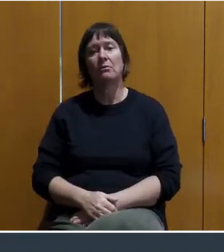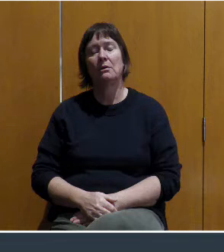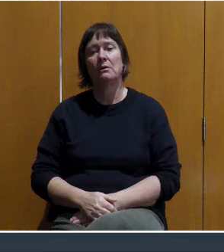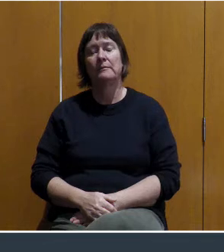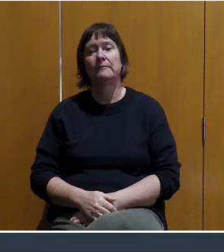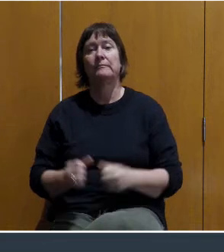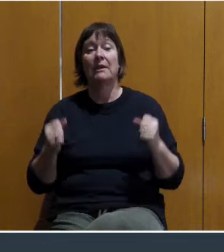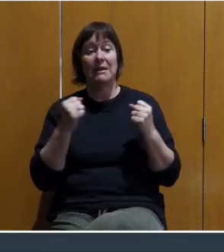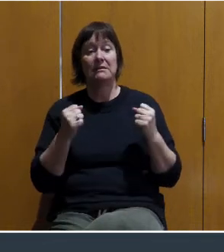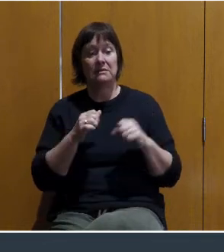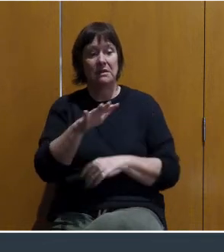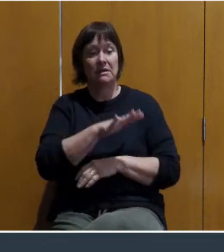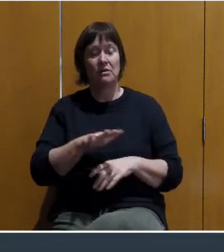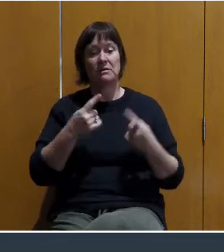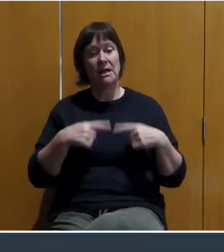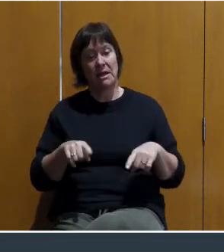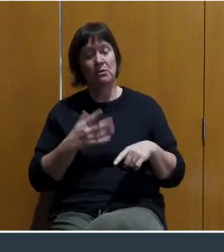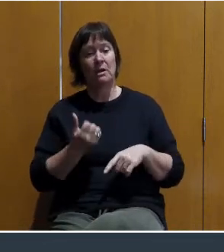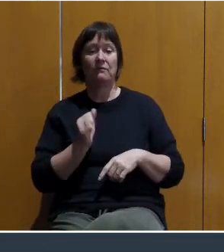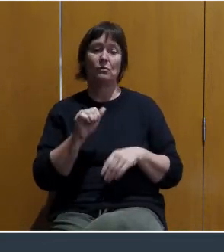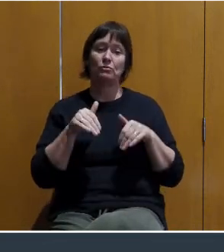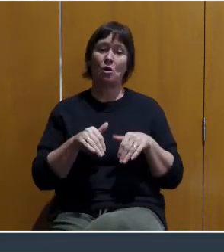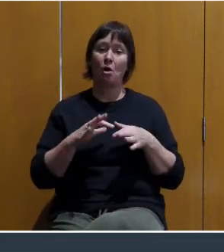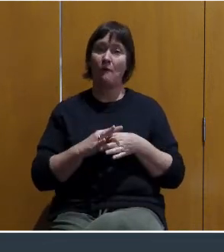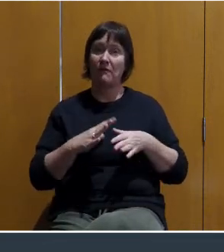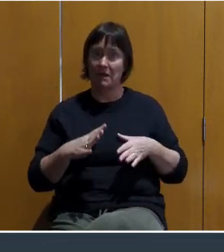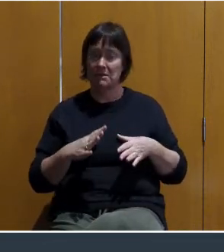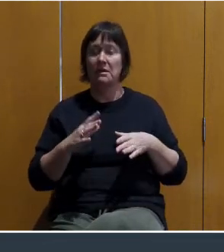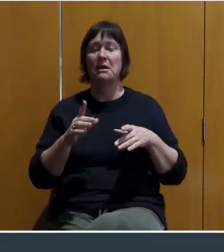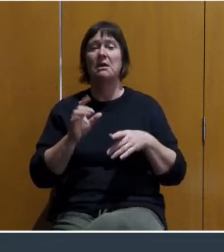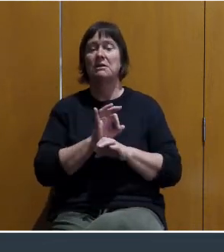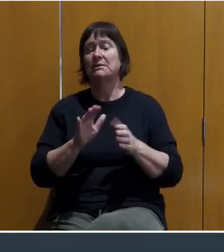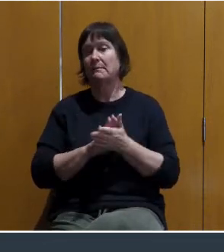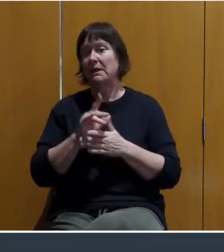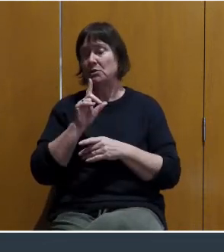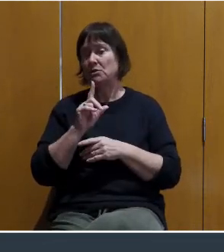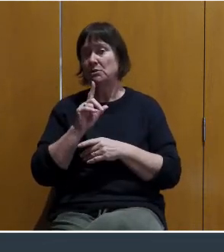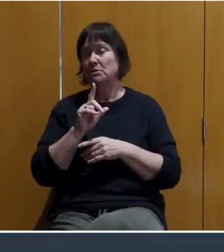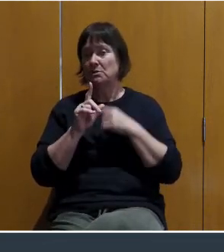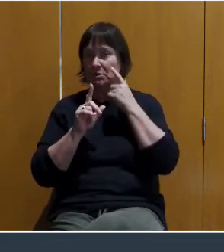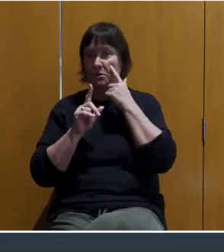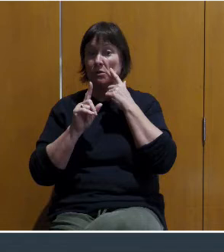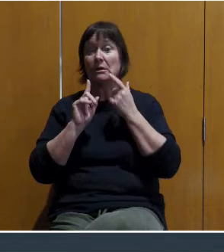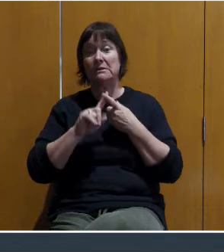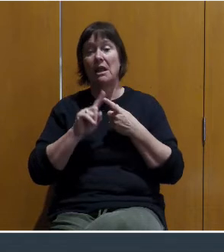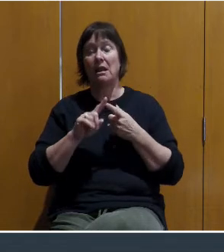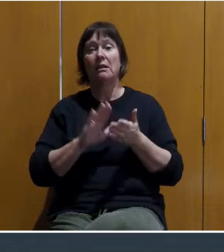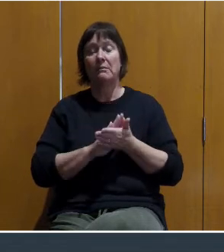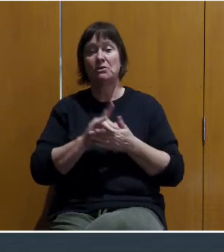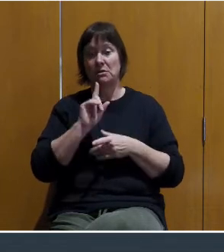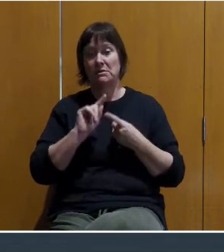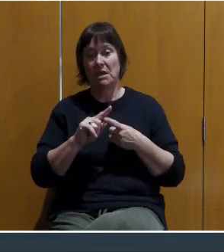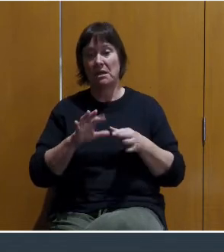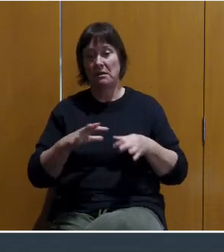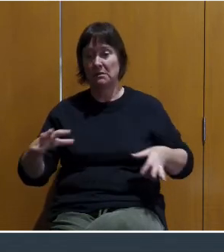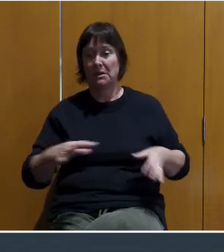Although exercise areas allow you to have your dog off lead, that doesn't mean you cannot walk your dog on lead, and people need